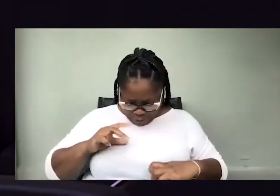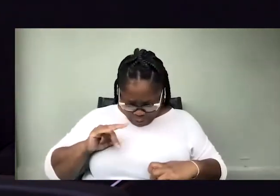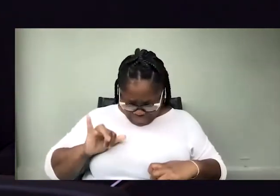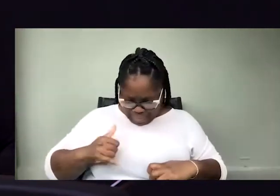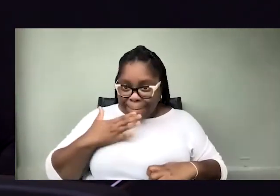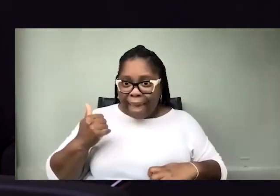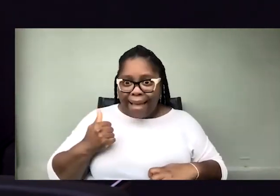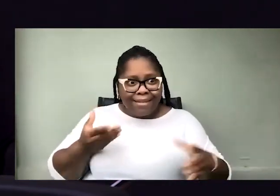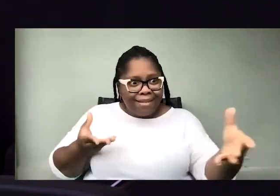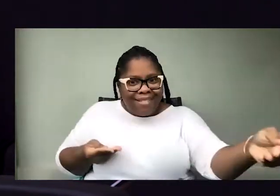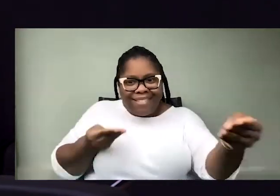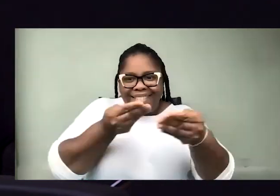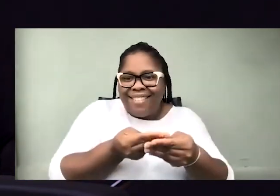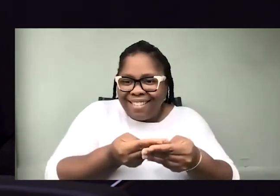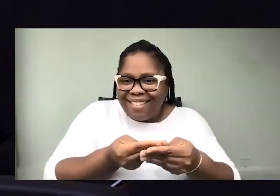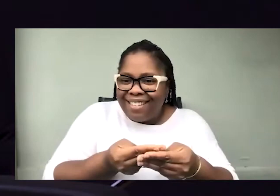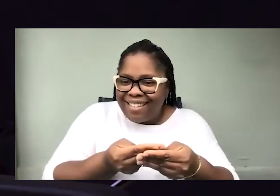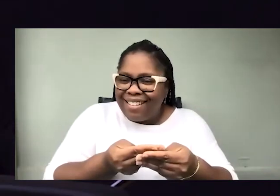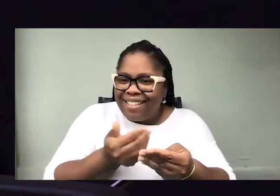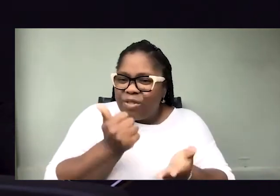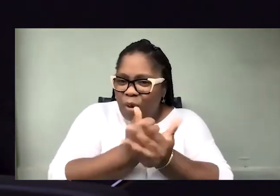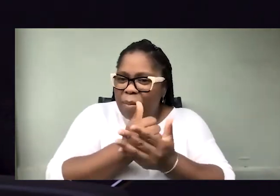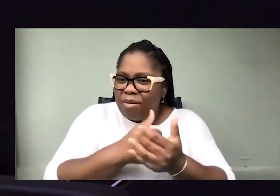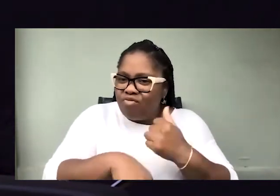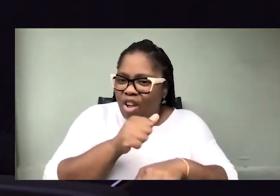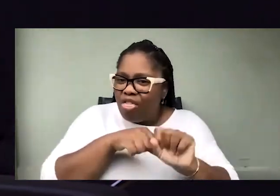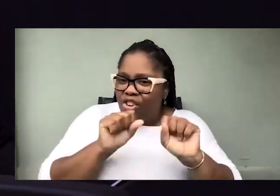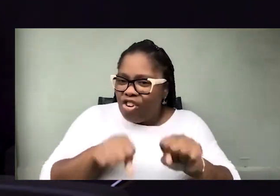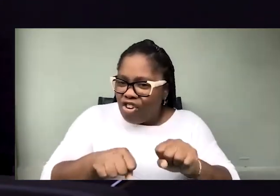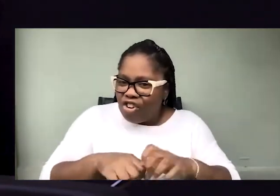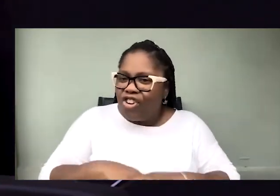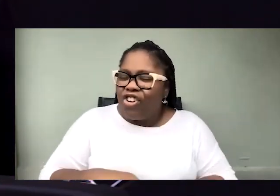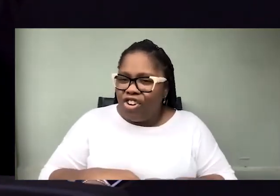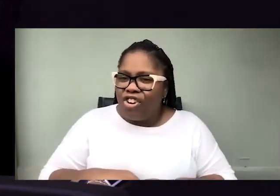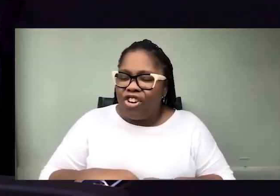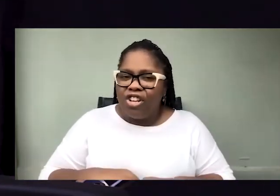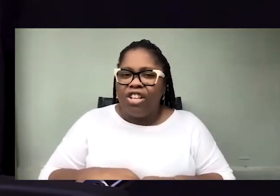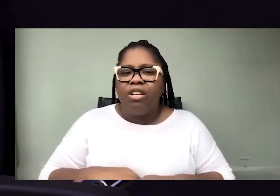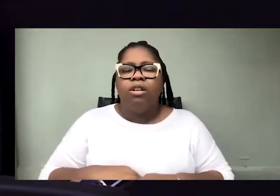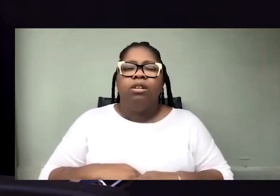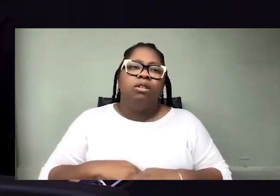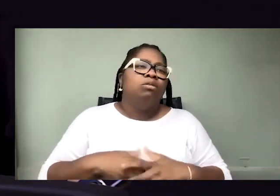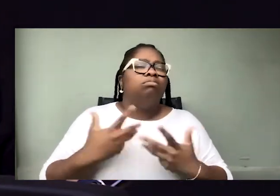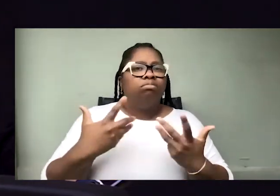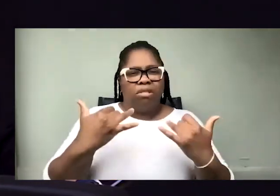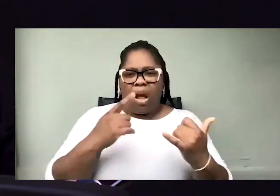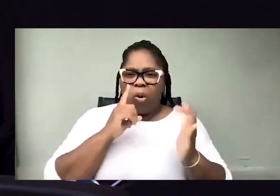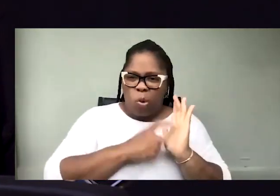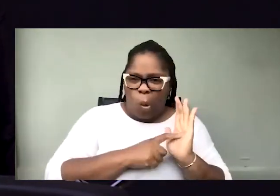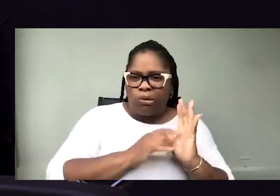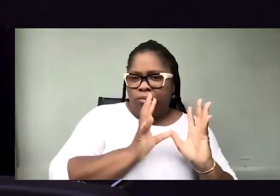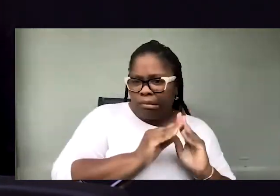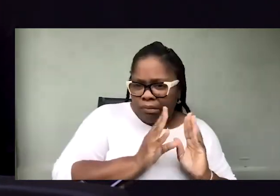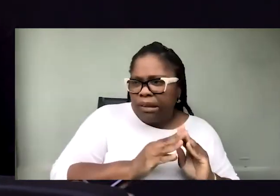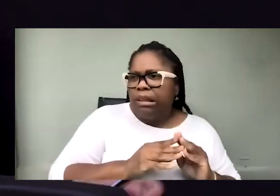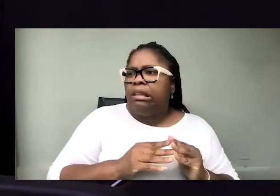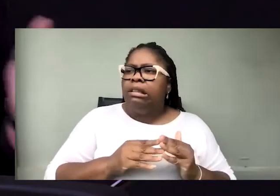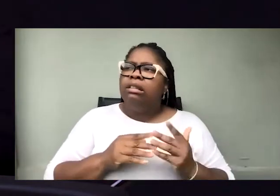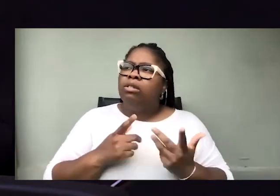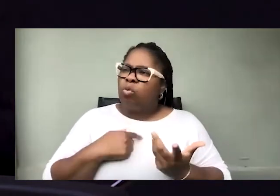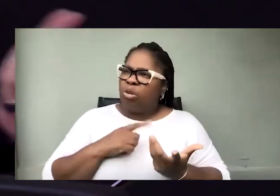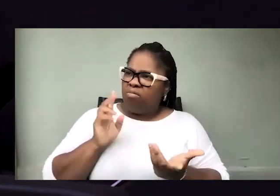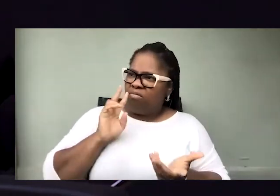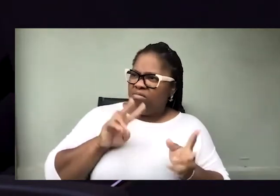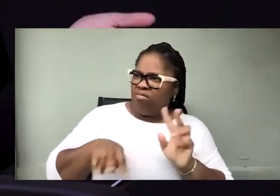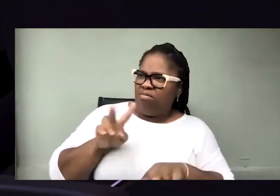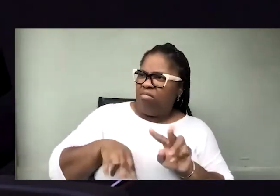to the table? And so I think that as we start to look at these convenings, we start to have these regular meetings, we start to say, okay,